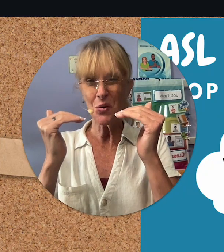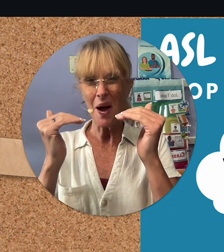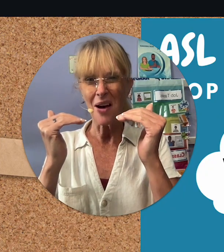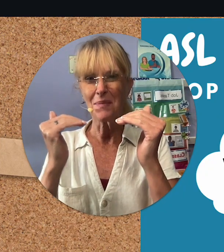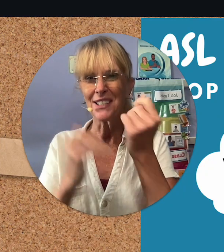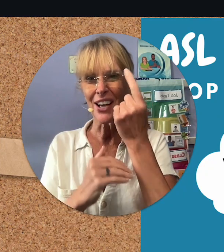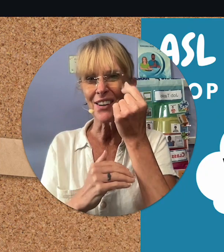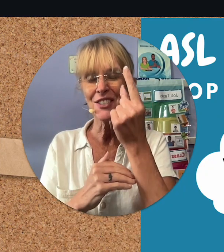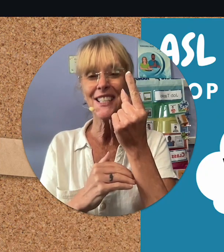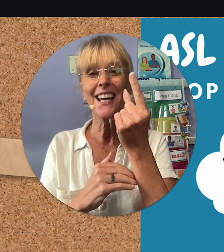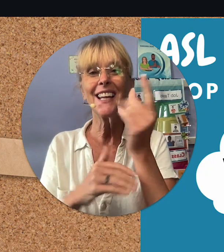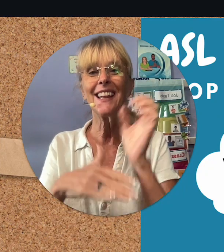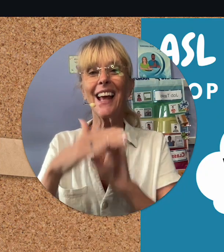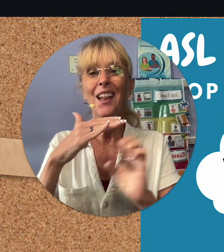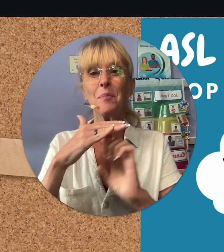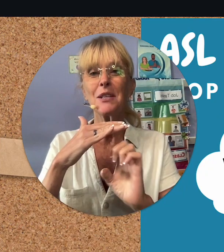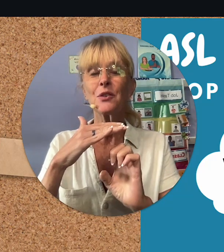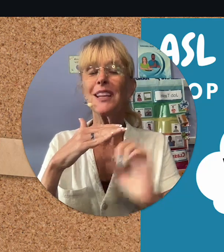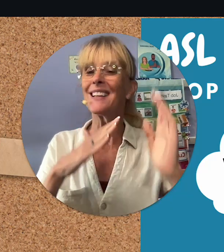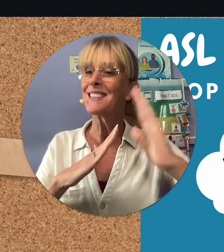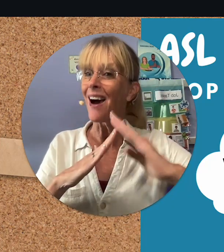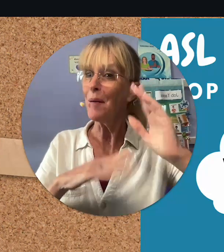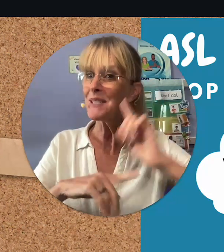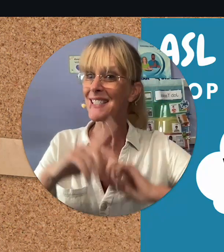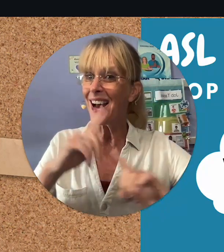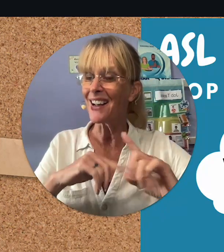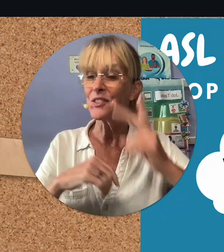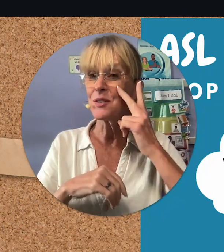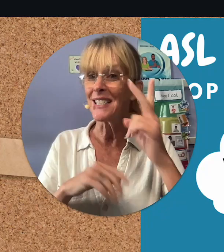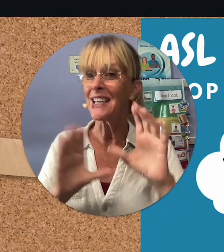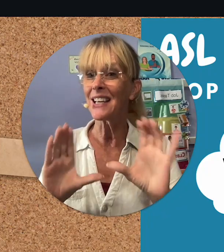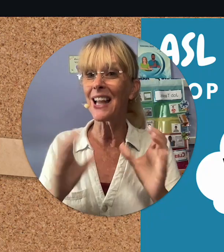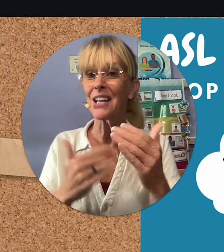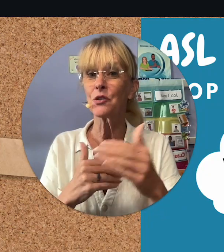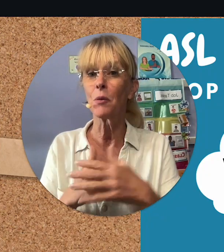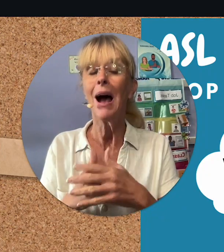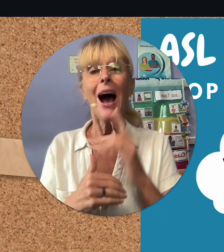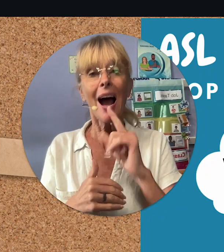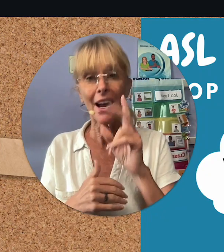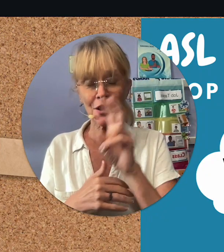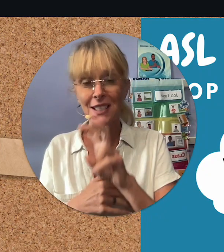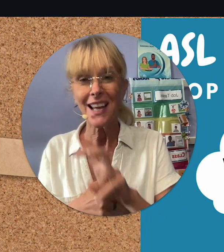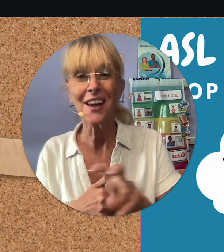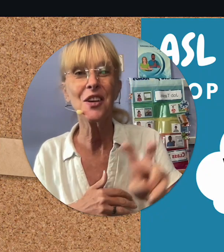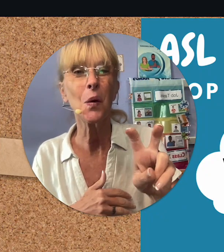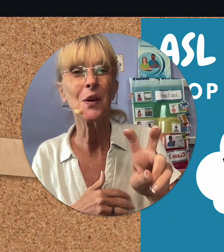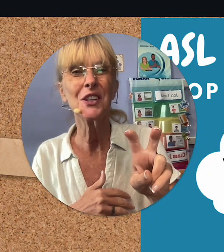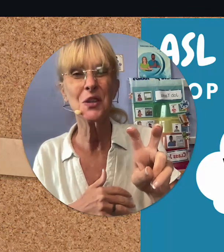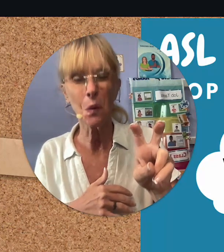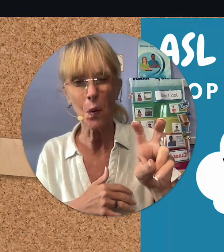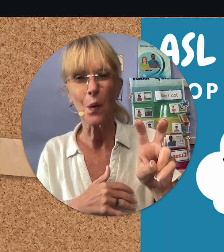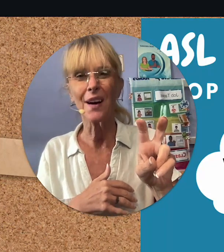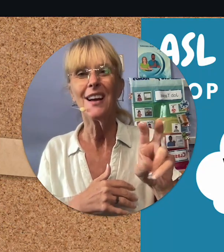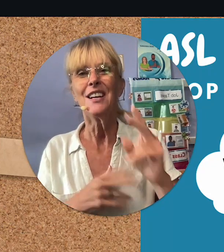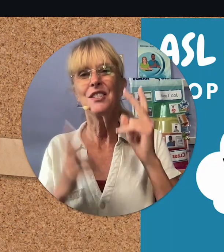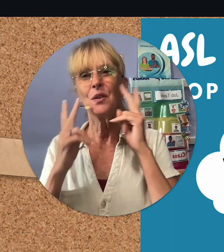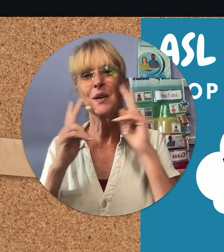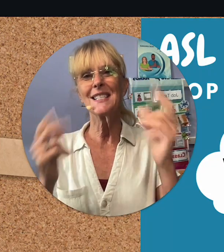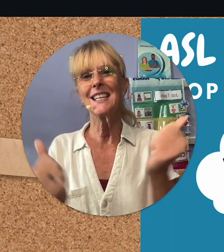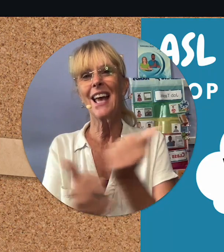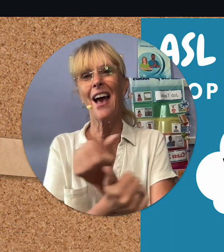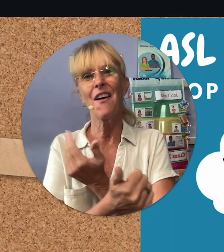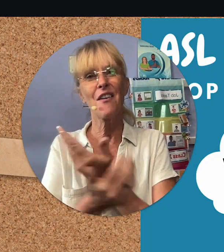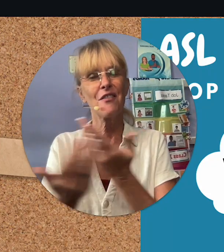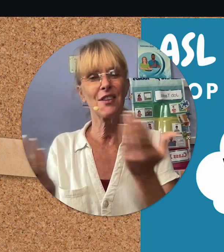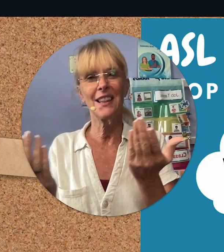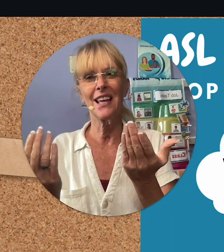level you up into understanding the top signs you see in the classroom. I actually take you on a tour so you can